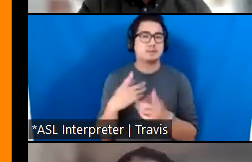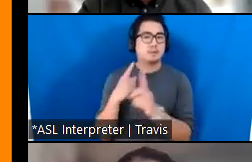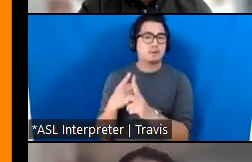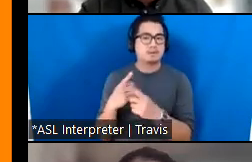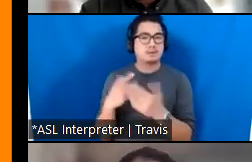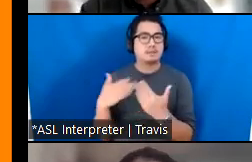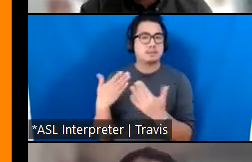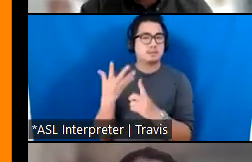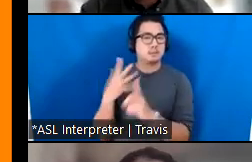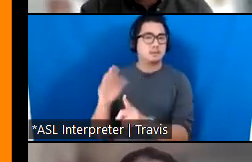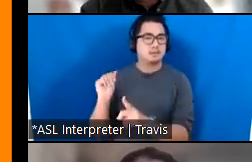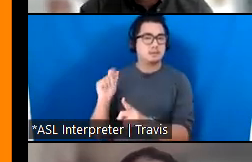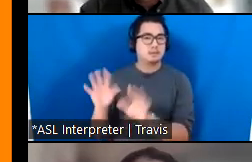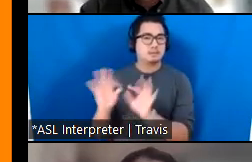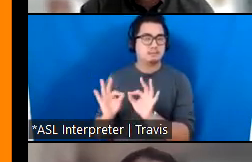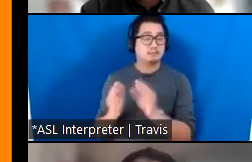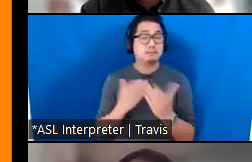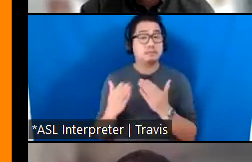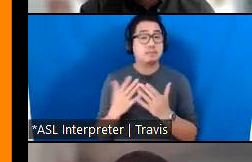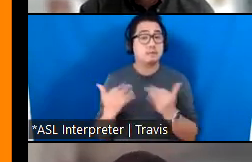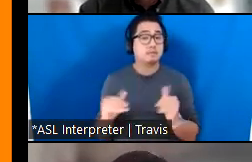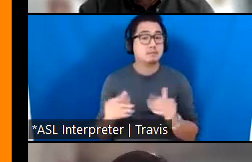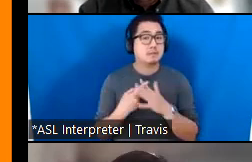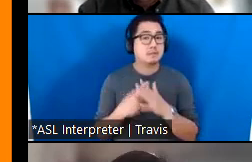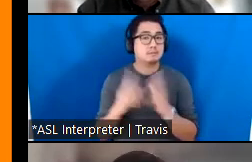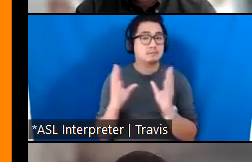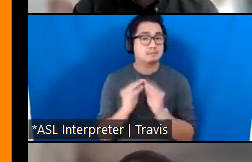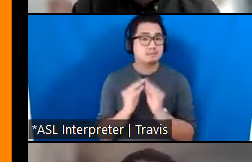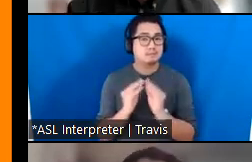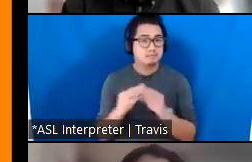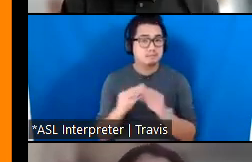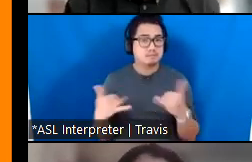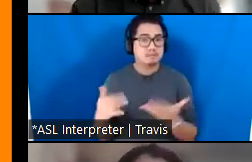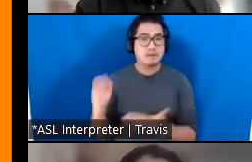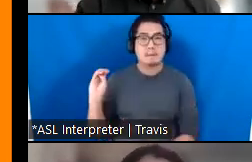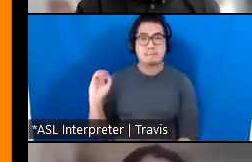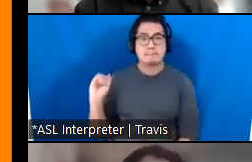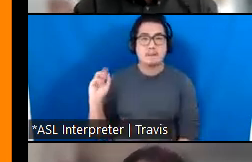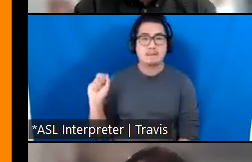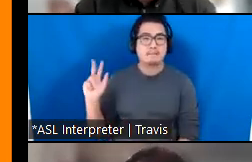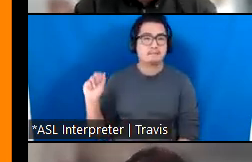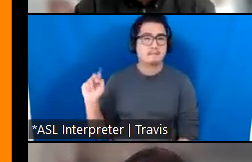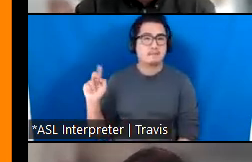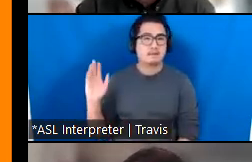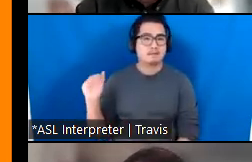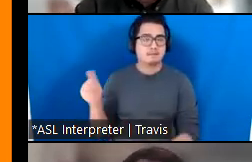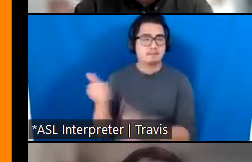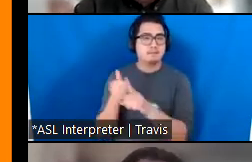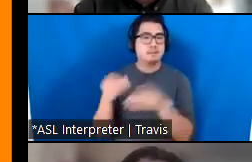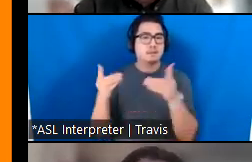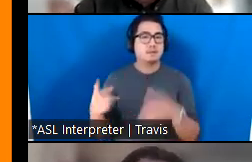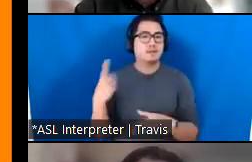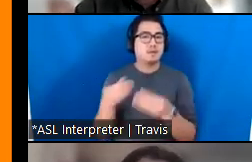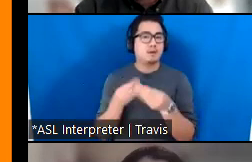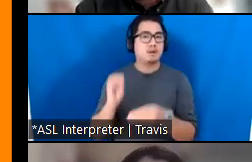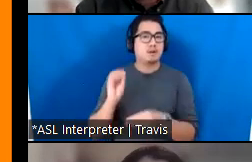And I think with that, we can start our meeting. We have here today Matias Valenzuela. He's the director for the Office of